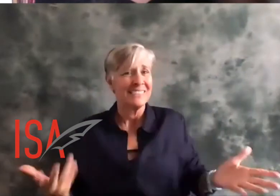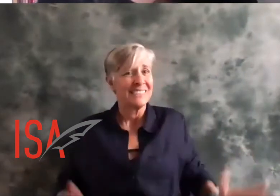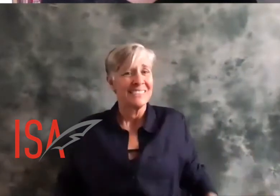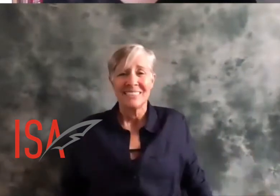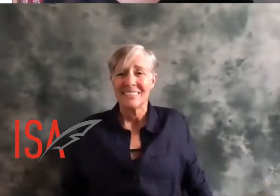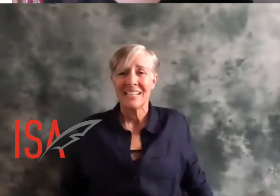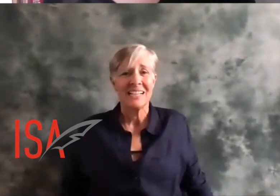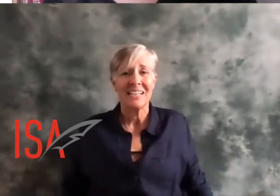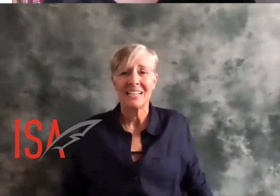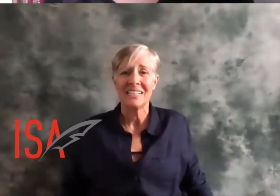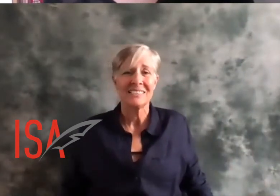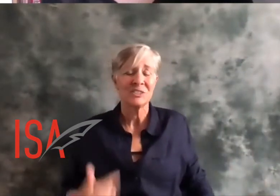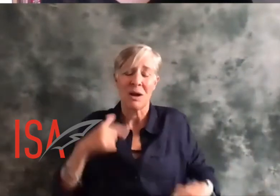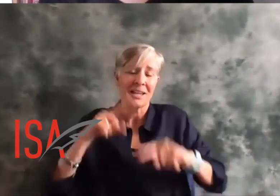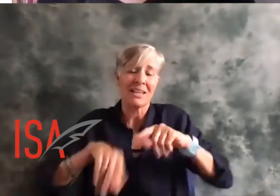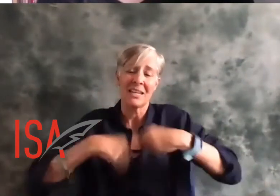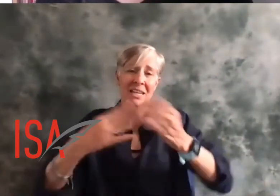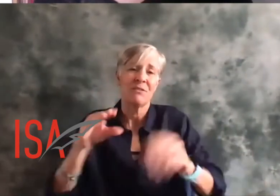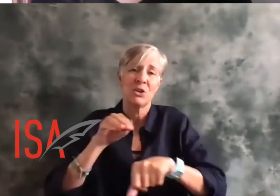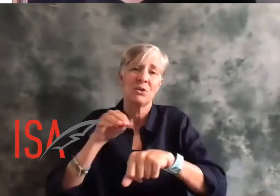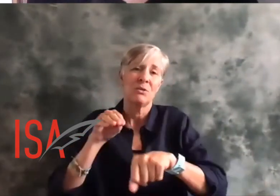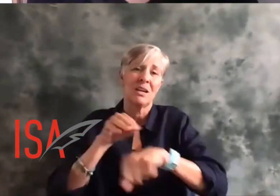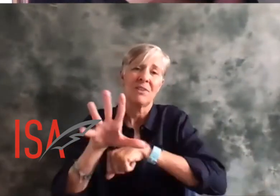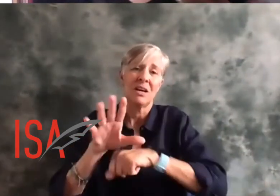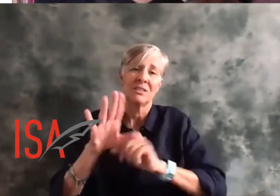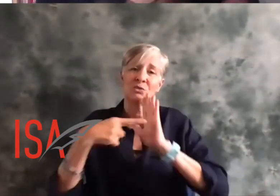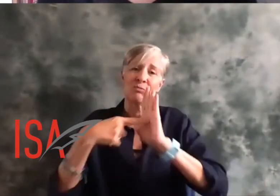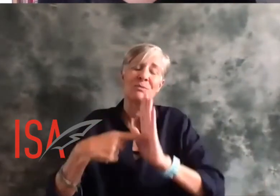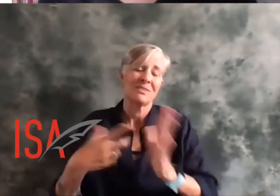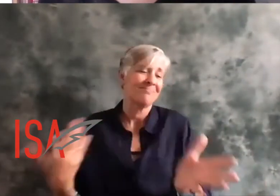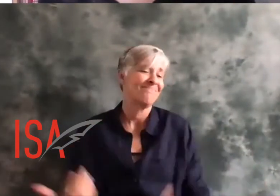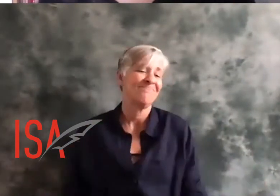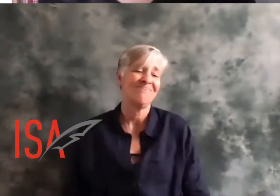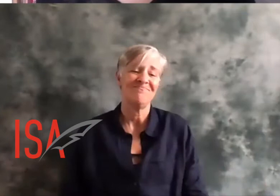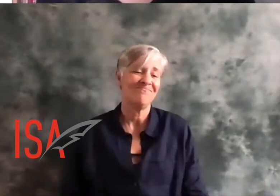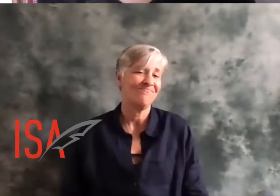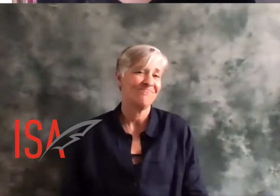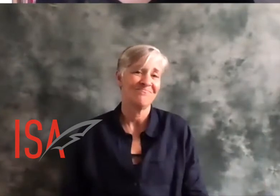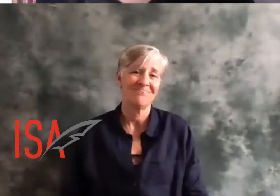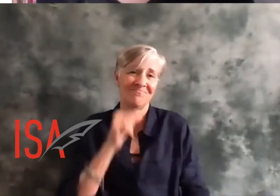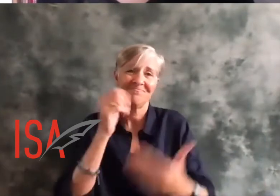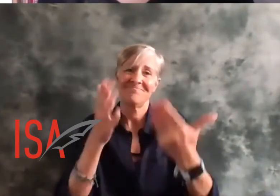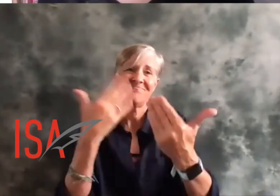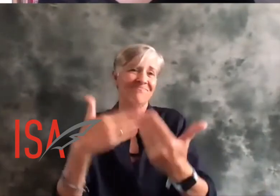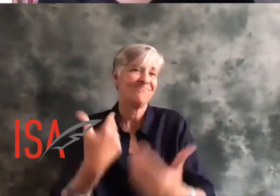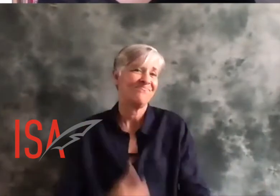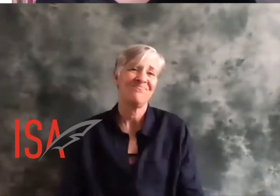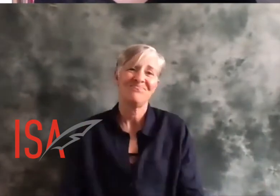I'm not going to give you advice on how to get representation, because it's not easy.